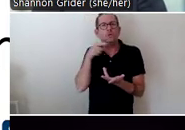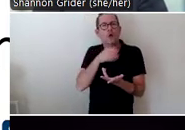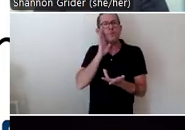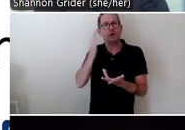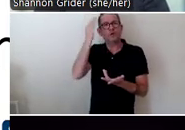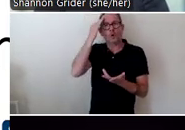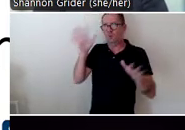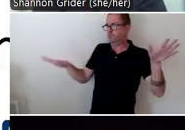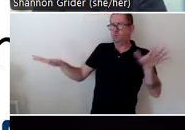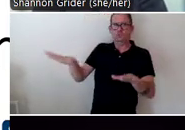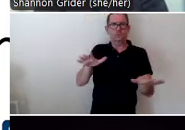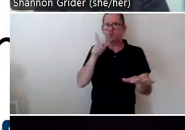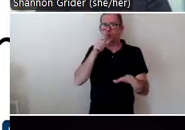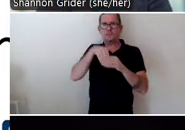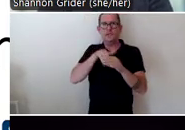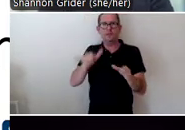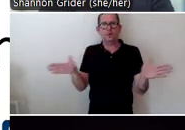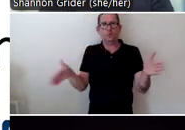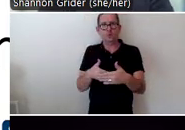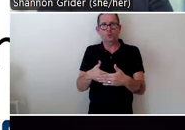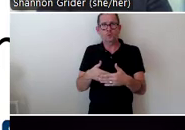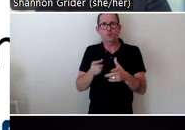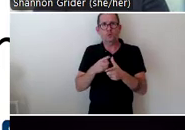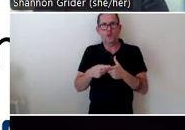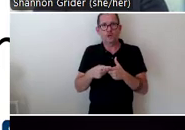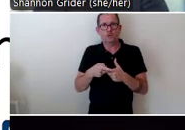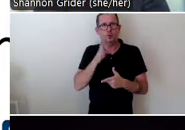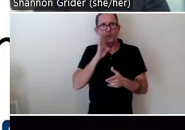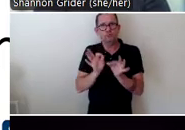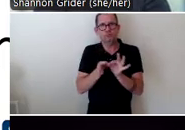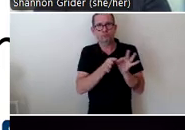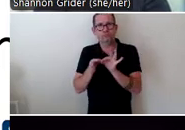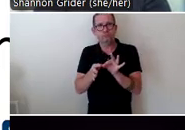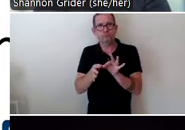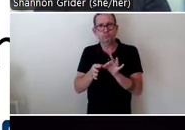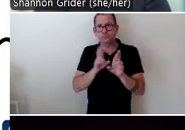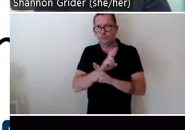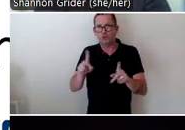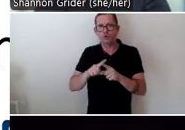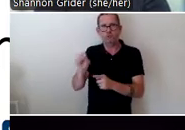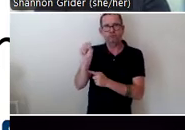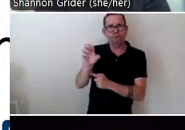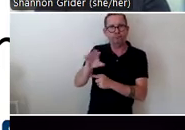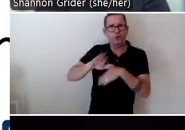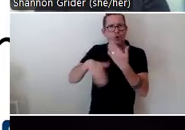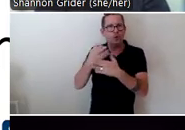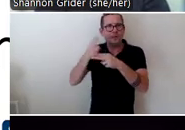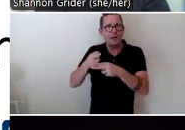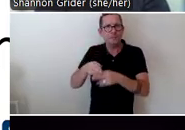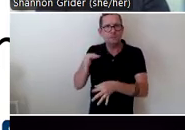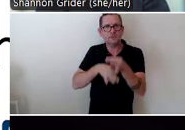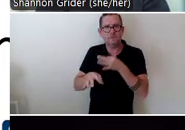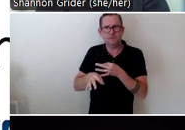going to be a note taker or scribe, or this person is coming and they're actually the therapist, and then we're going to also have